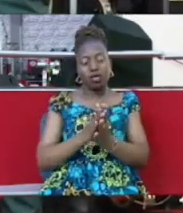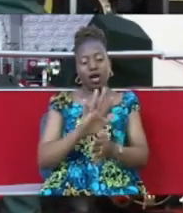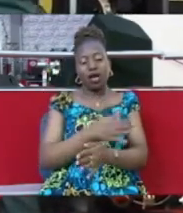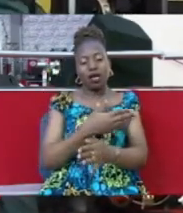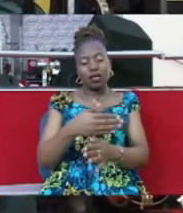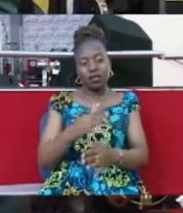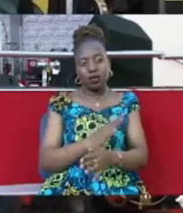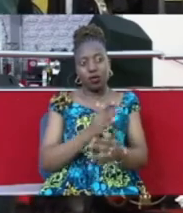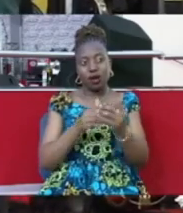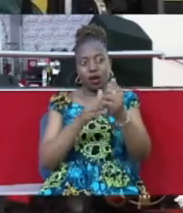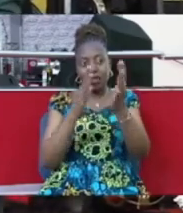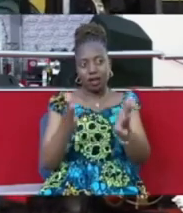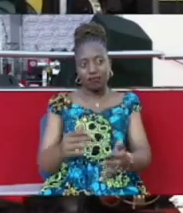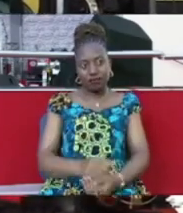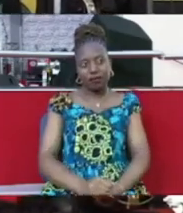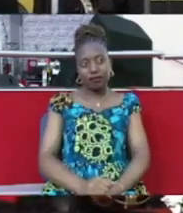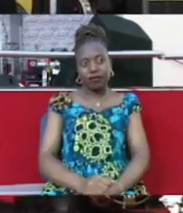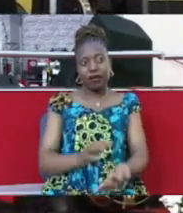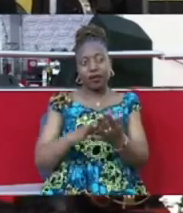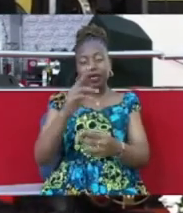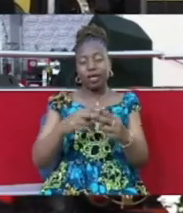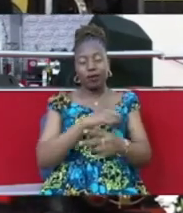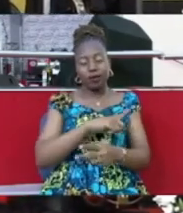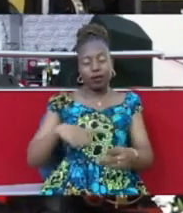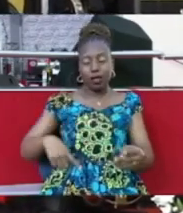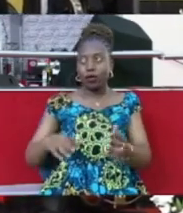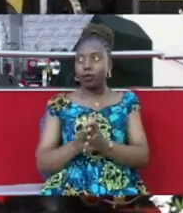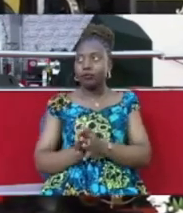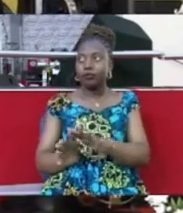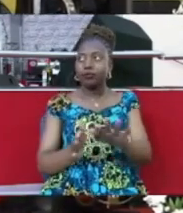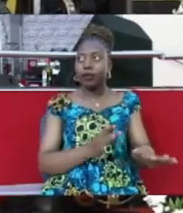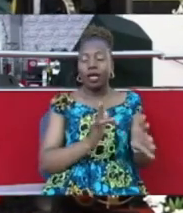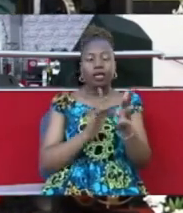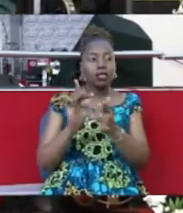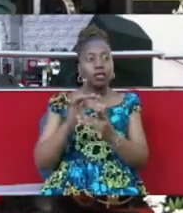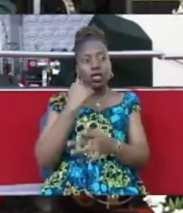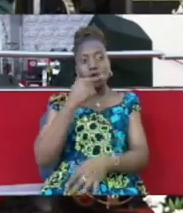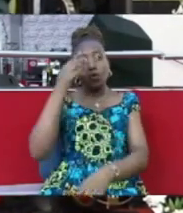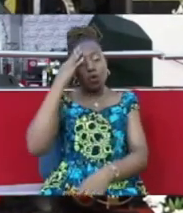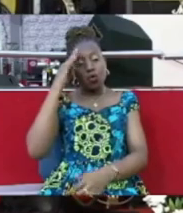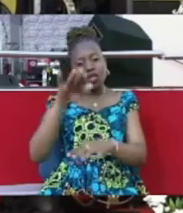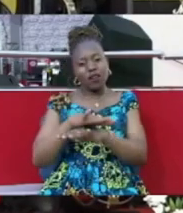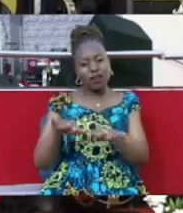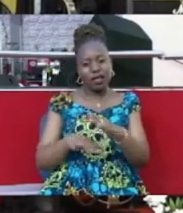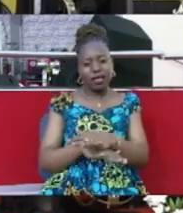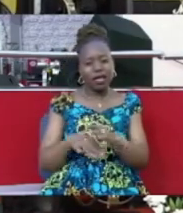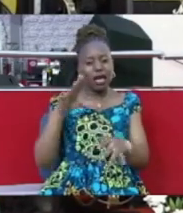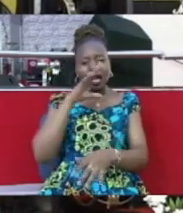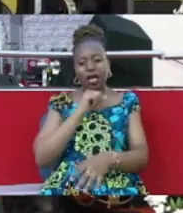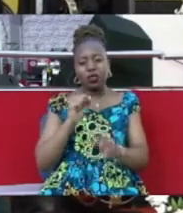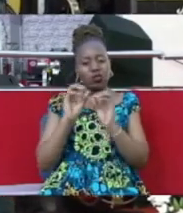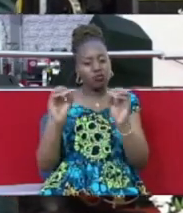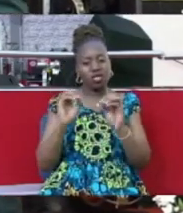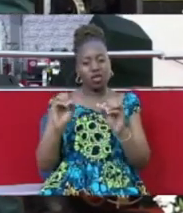wimbo lakini sio ibada. Praise the name of Jesus. Amen. The Lord Jesus, who knows all things, did not assume that this woman was